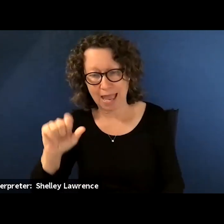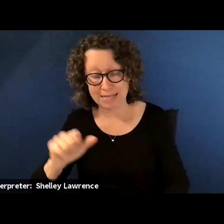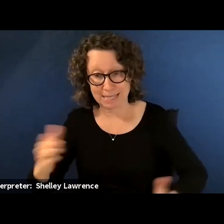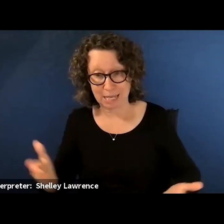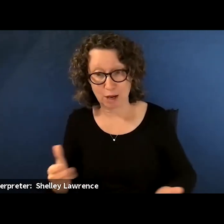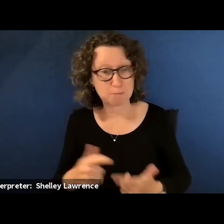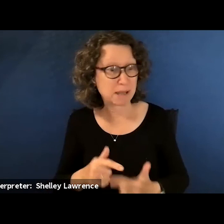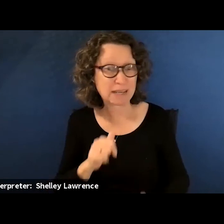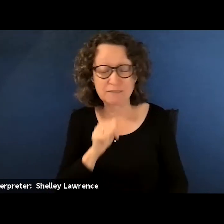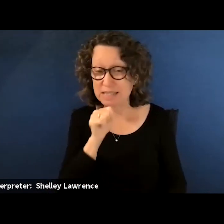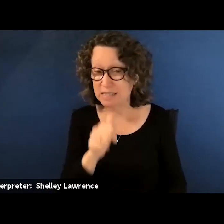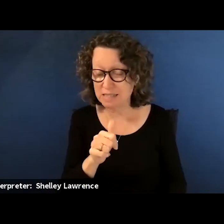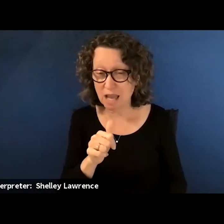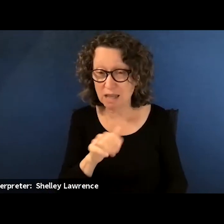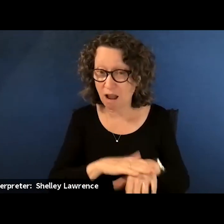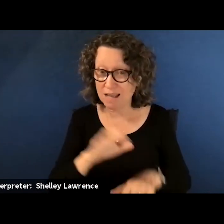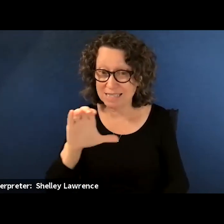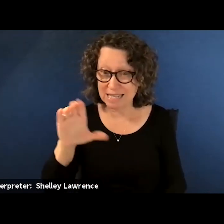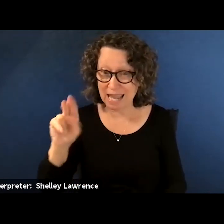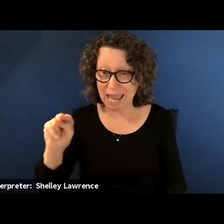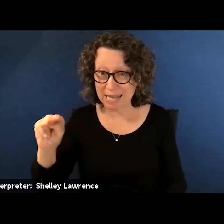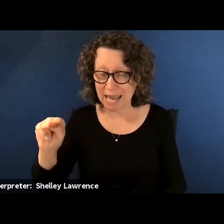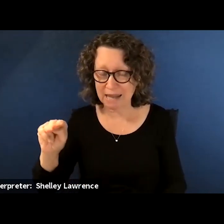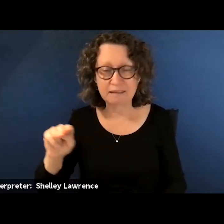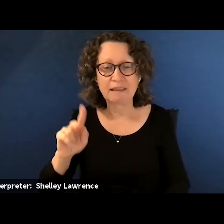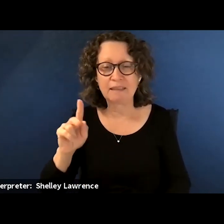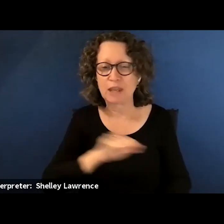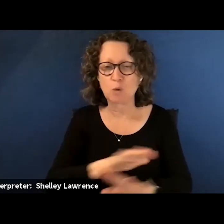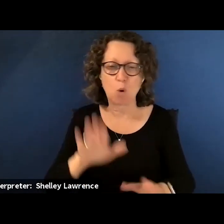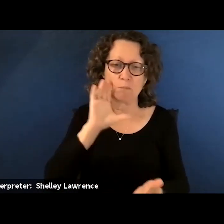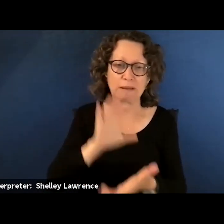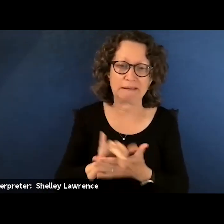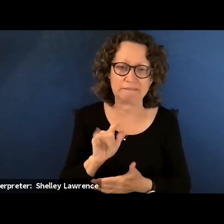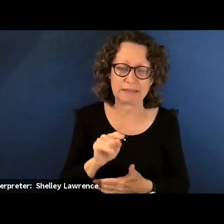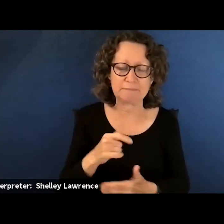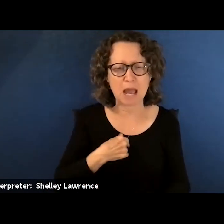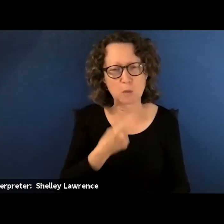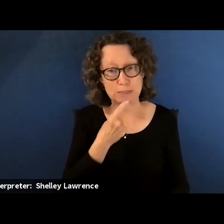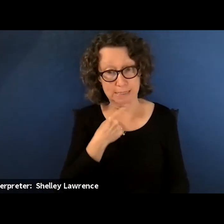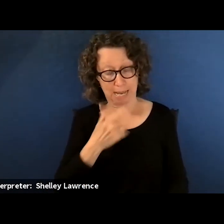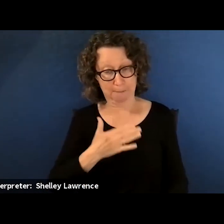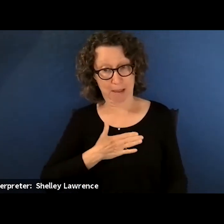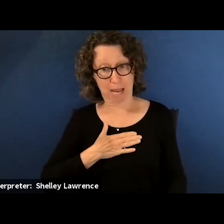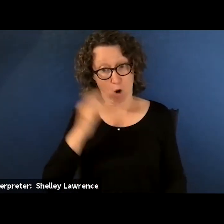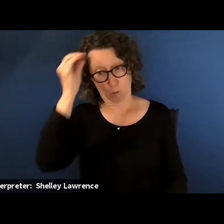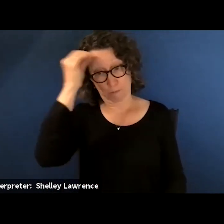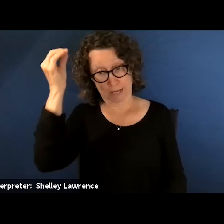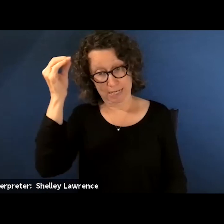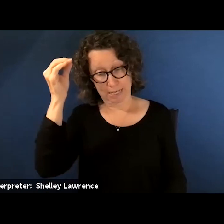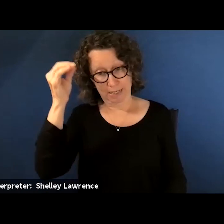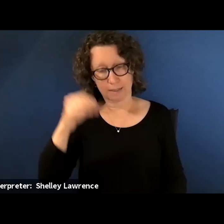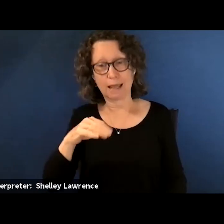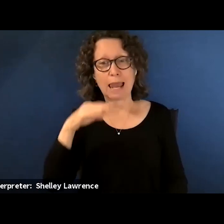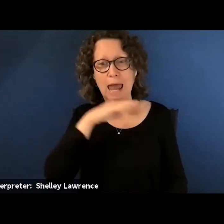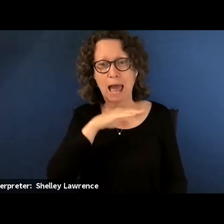is not on CNN, those are not believed. So I will say my opinion. Laura and Kate,